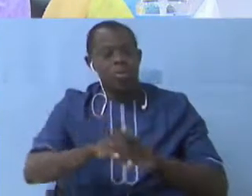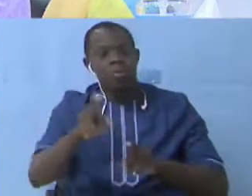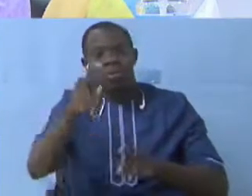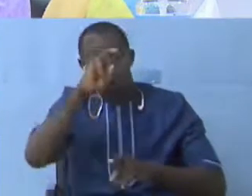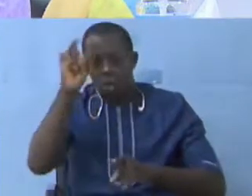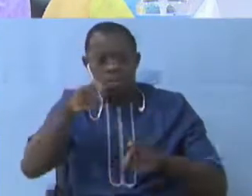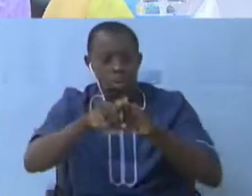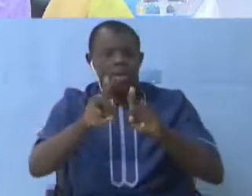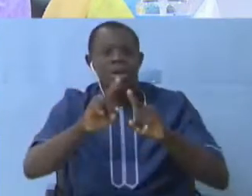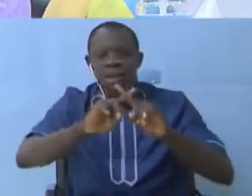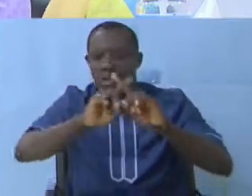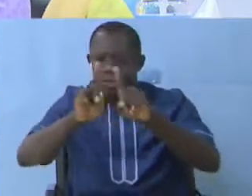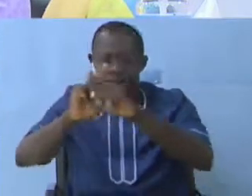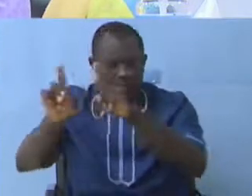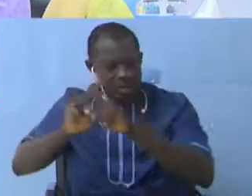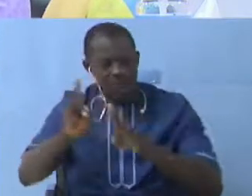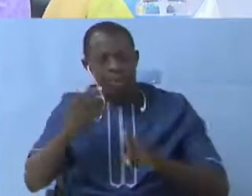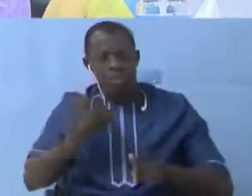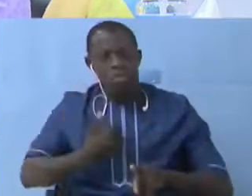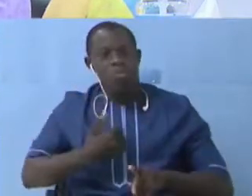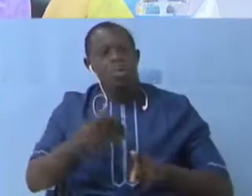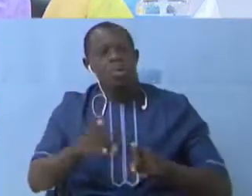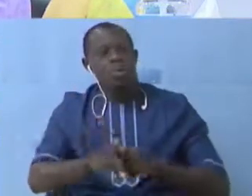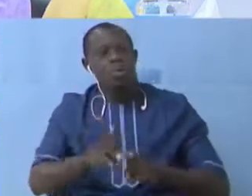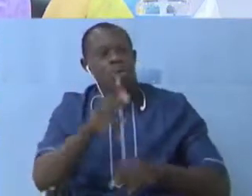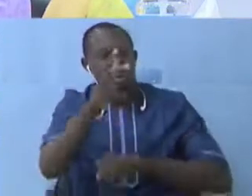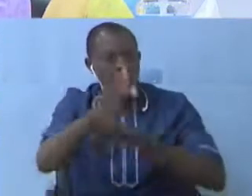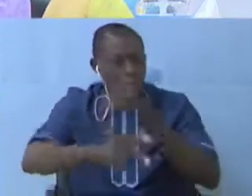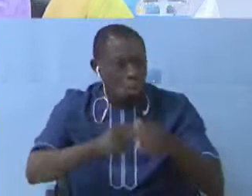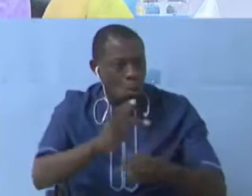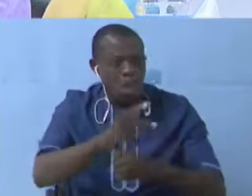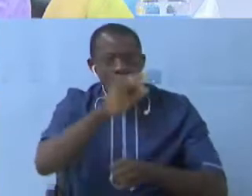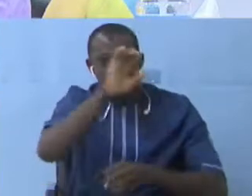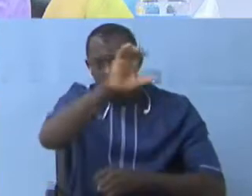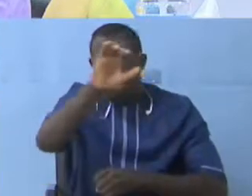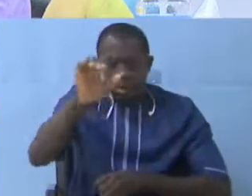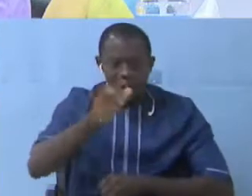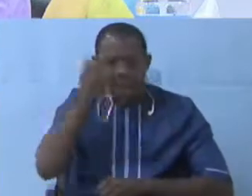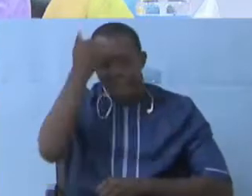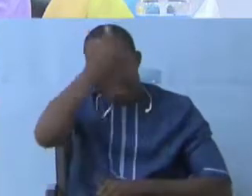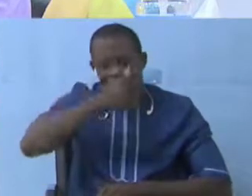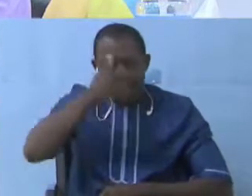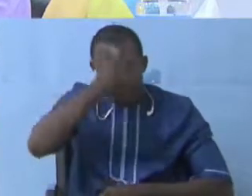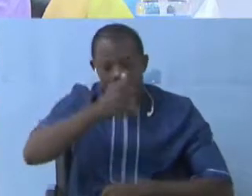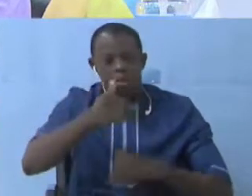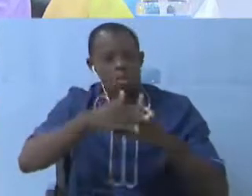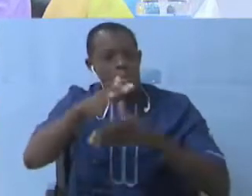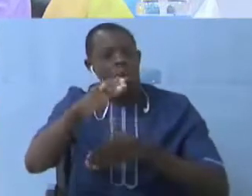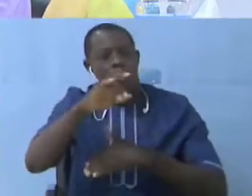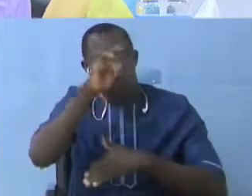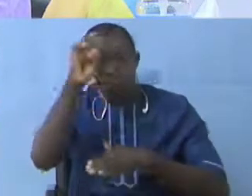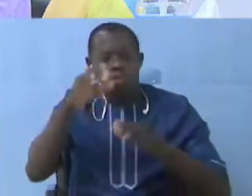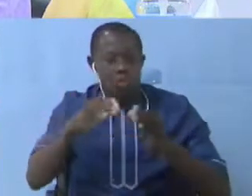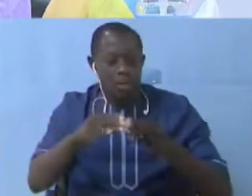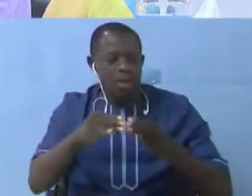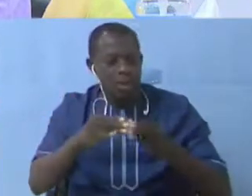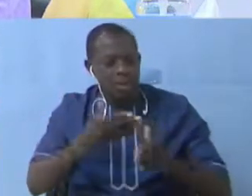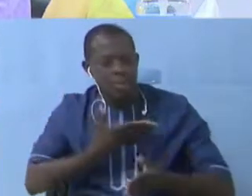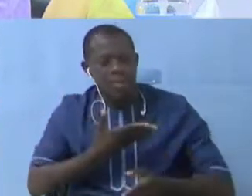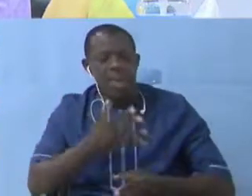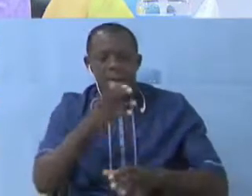different stakeholders across the continent. Jamono boobu nag dañ daan jàppalanteeg ñeneen ñi nga xam ñu bëri ñoo xam ne dugal nañ ci seen loxo ci diwaani